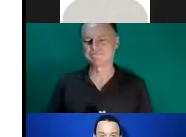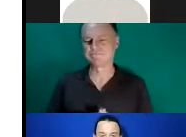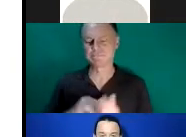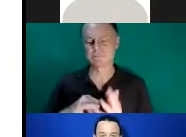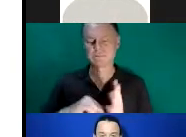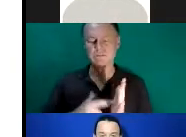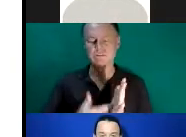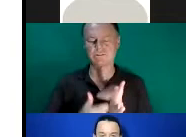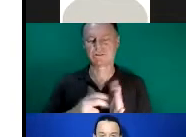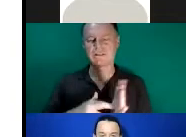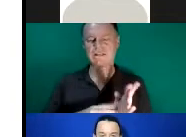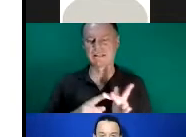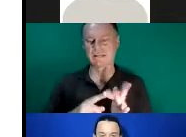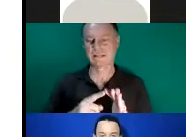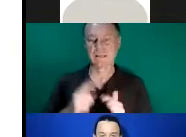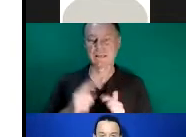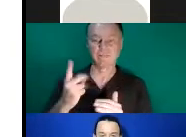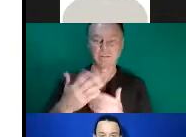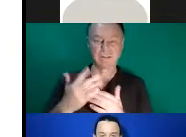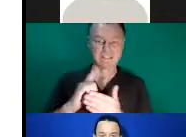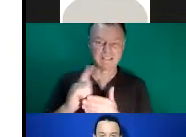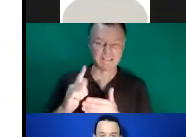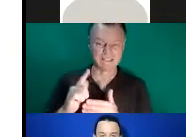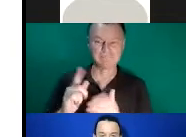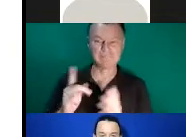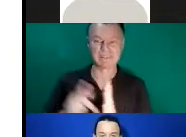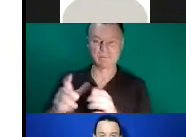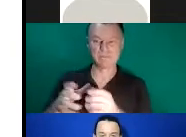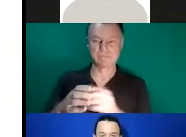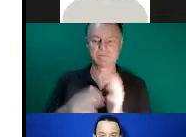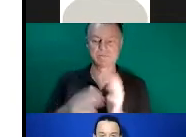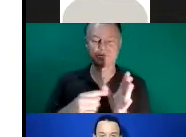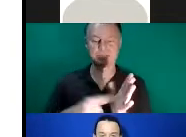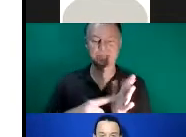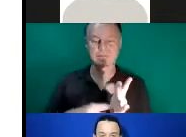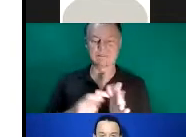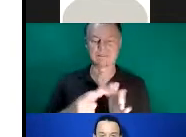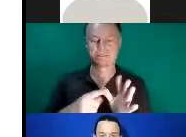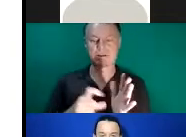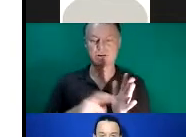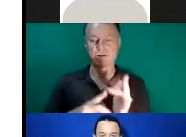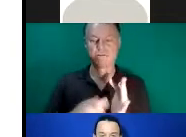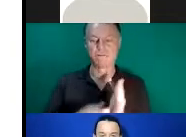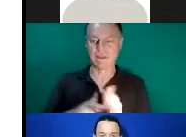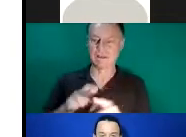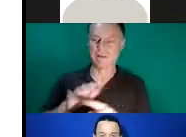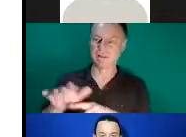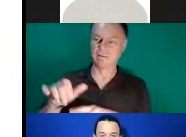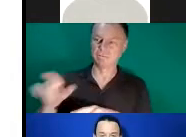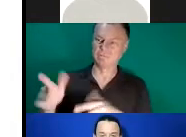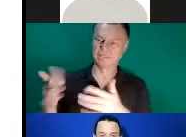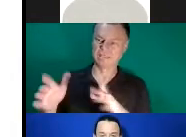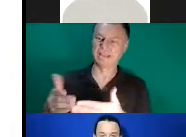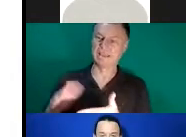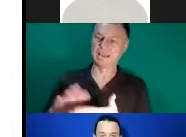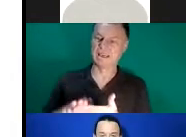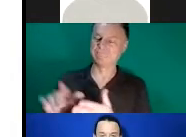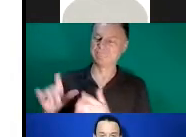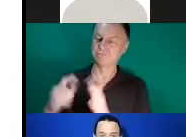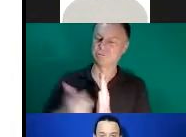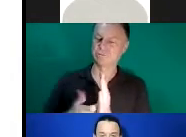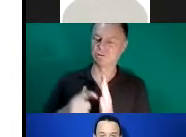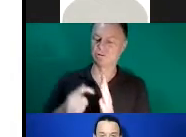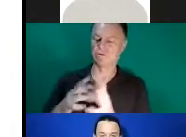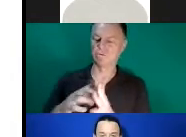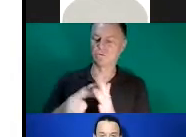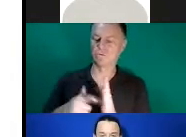days later, Cream murdered his second victim, Matilda Clover, and blamed her death on physician Dr.